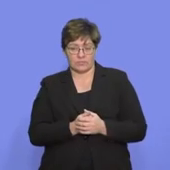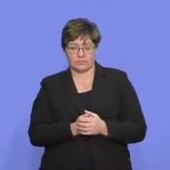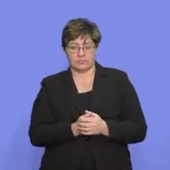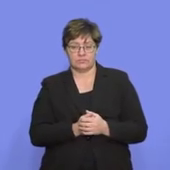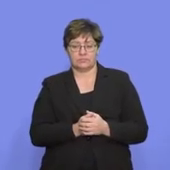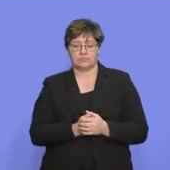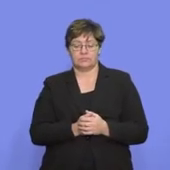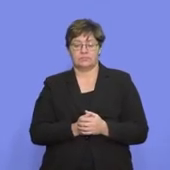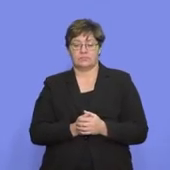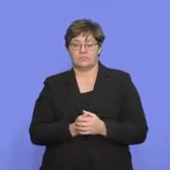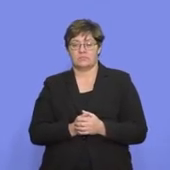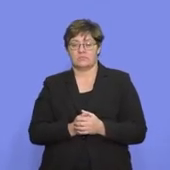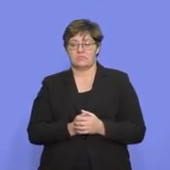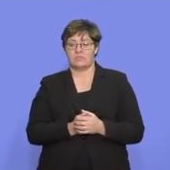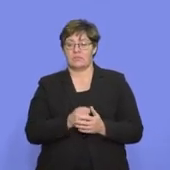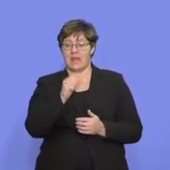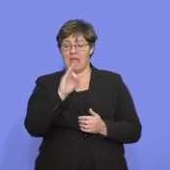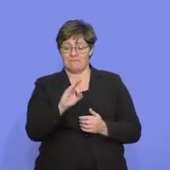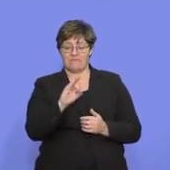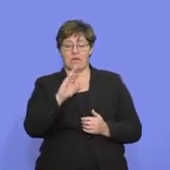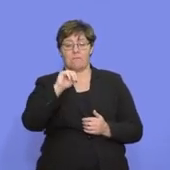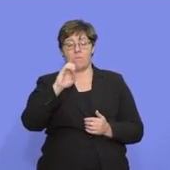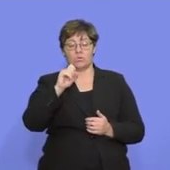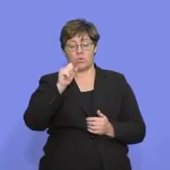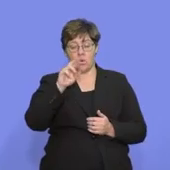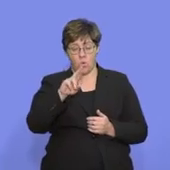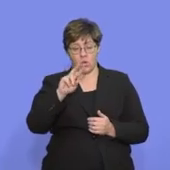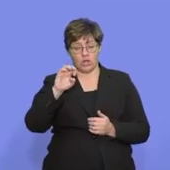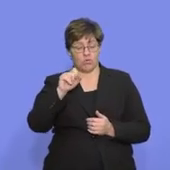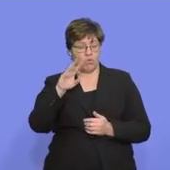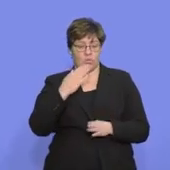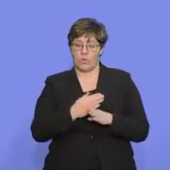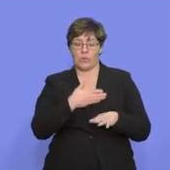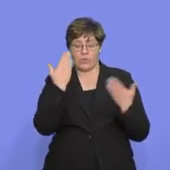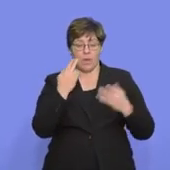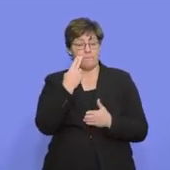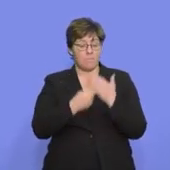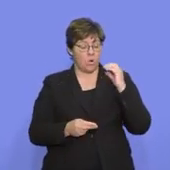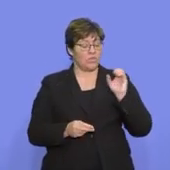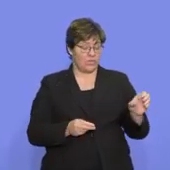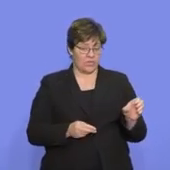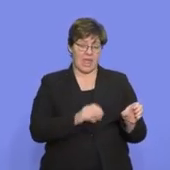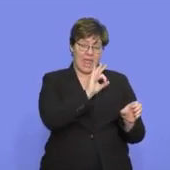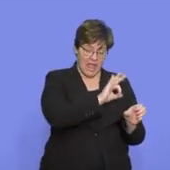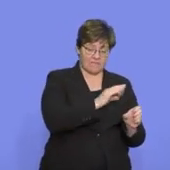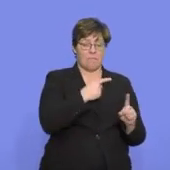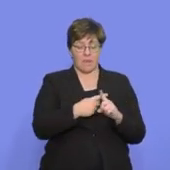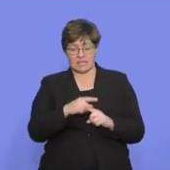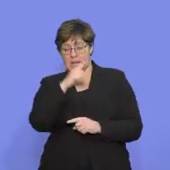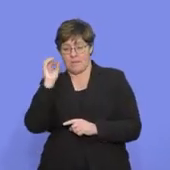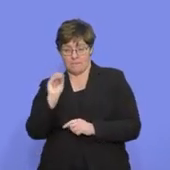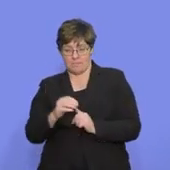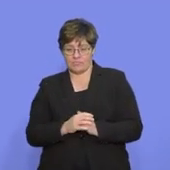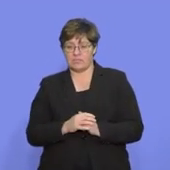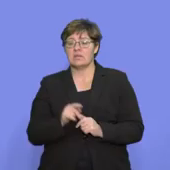So F, the motor neuron, will not be working. You have to give both because they're asking for 2. Right, state if the nerve impulse travels